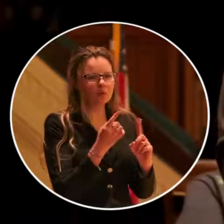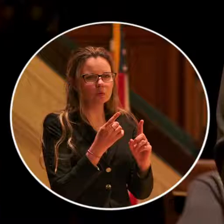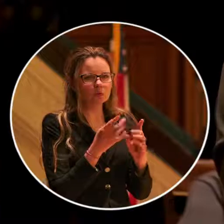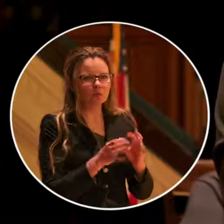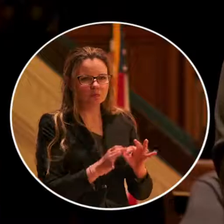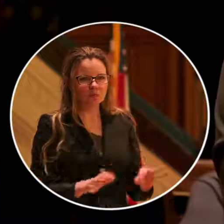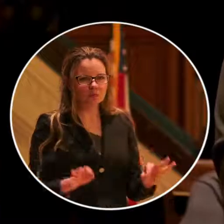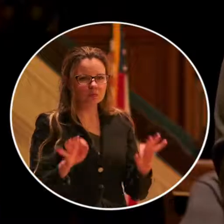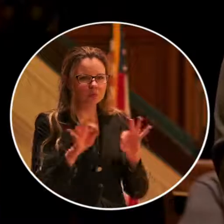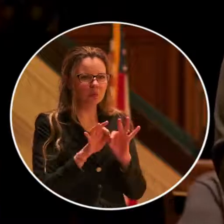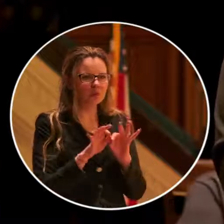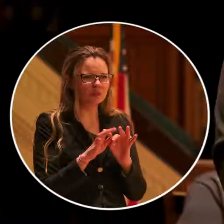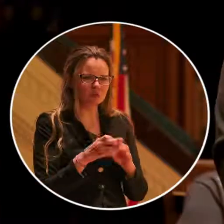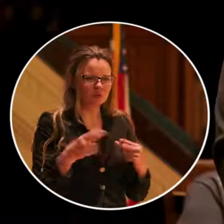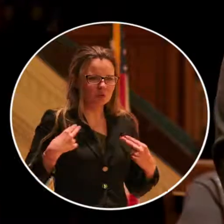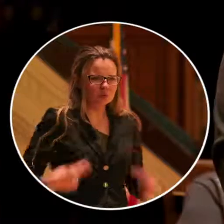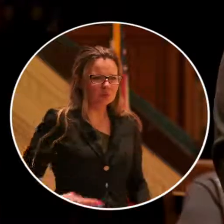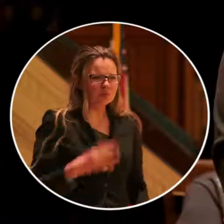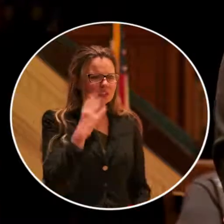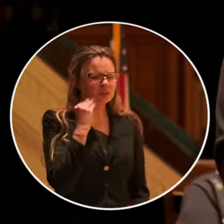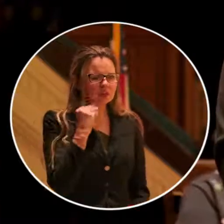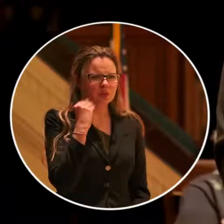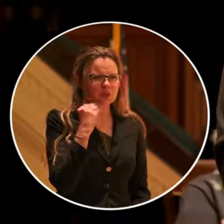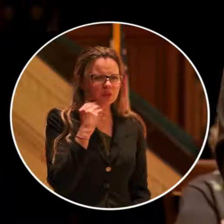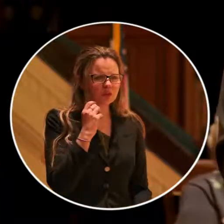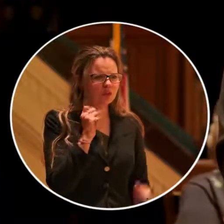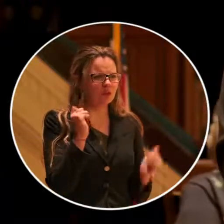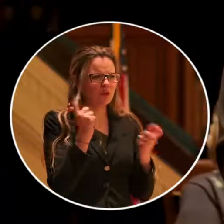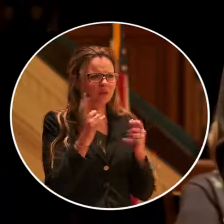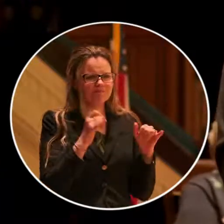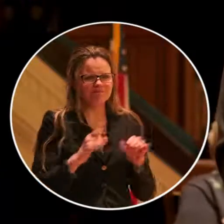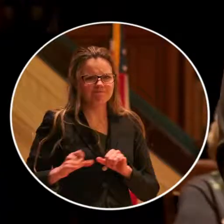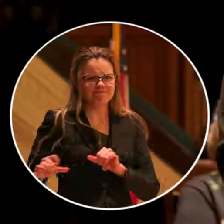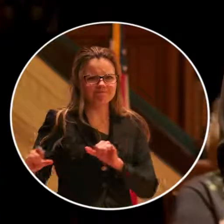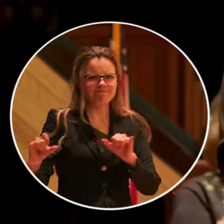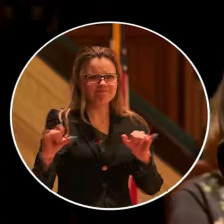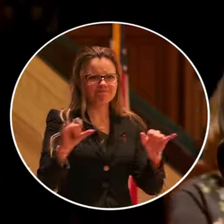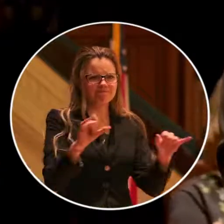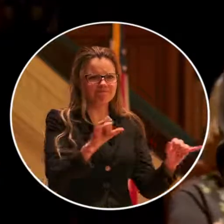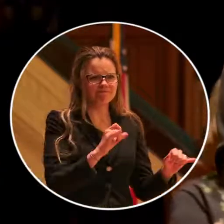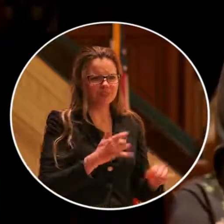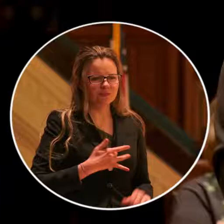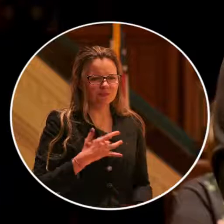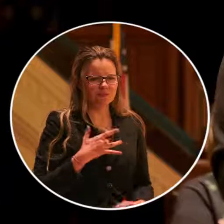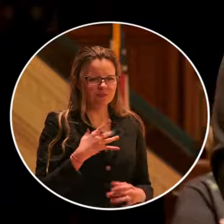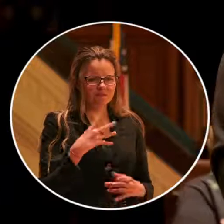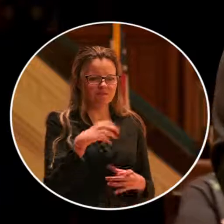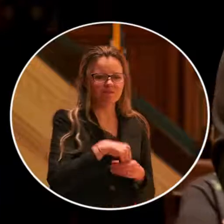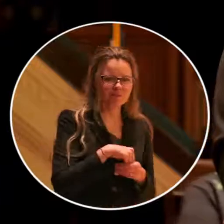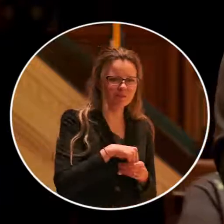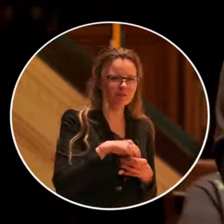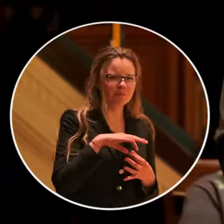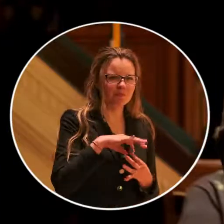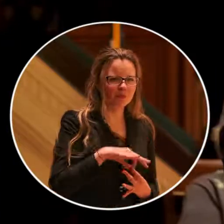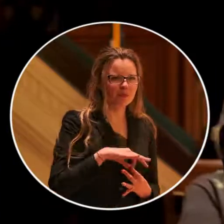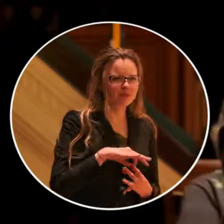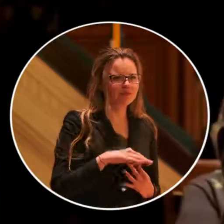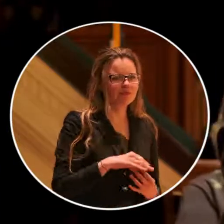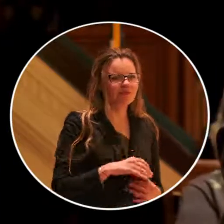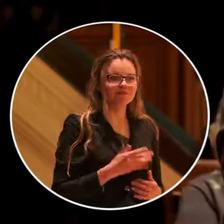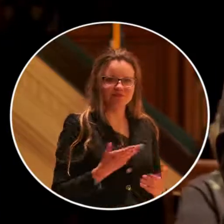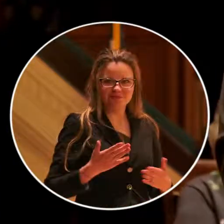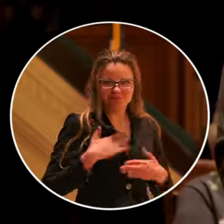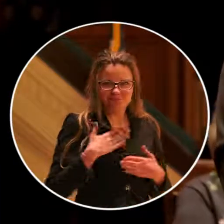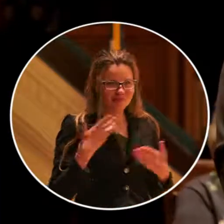everyone navigating a human experience. And we all seek that sense of belonging in different ways. So we're glad you're